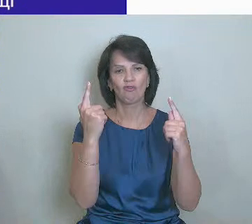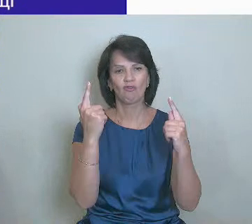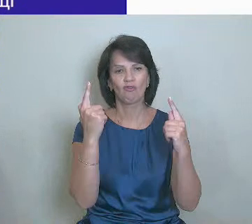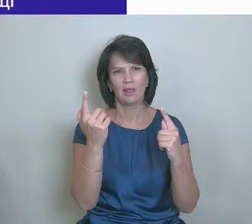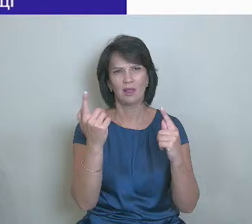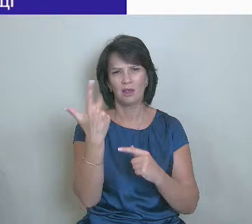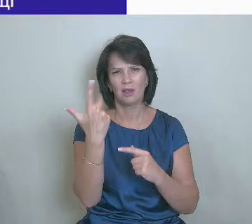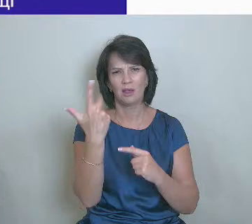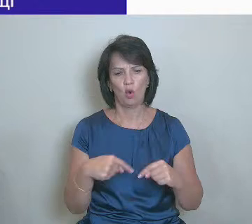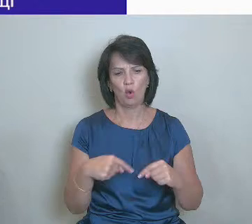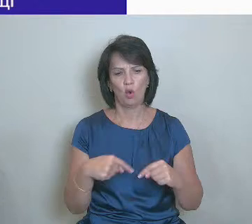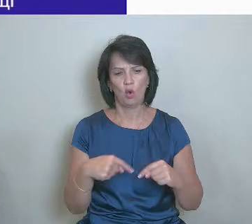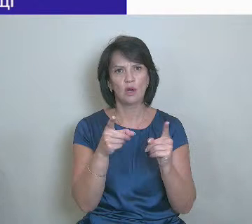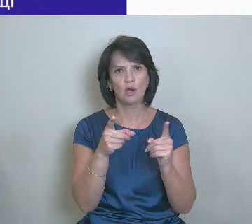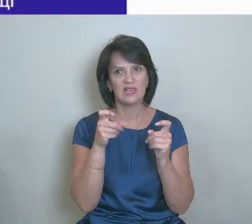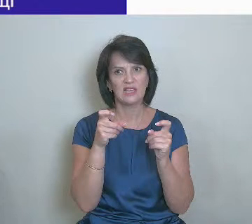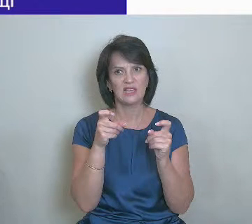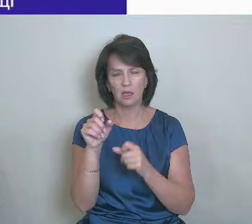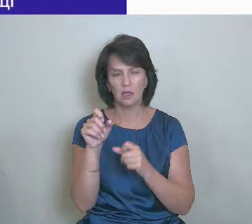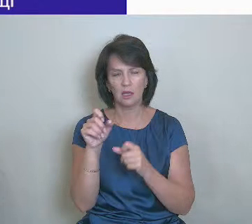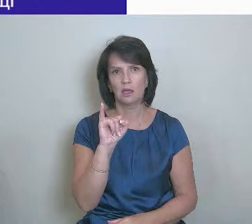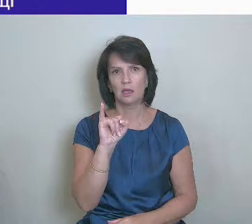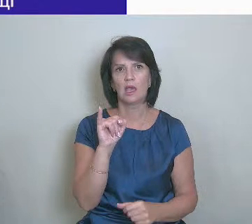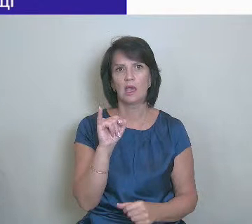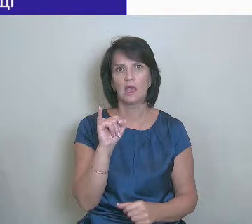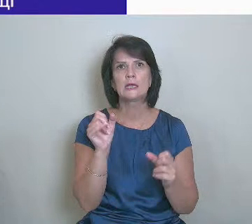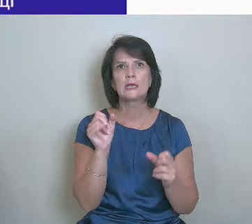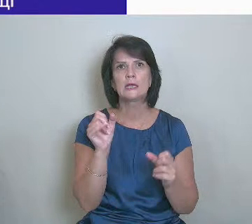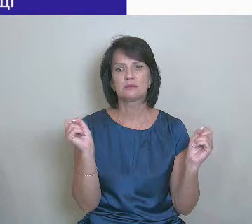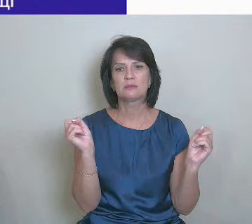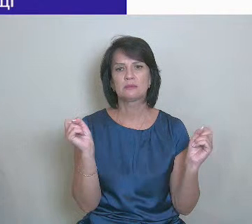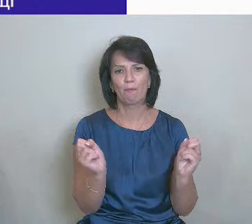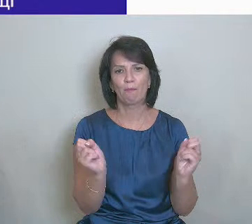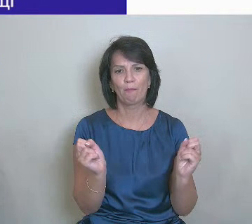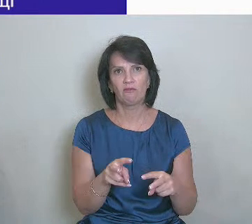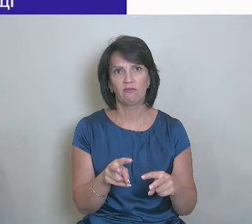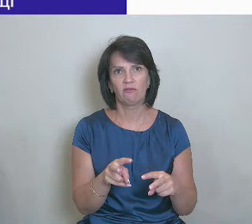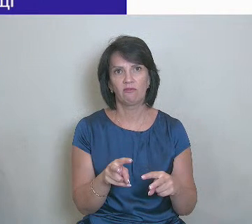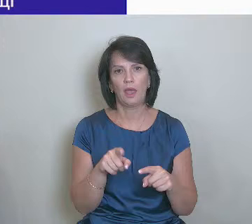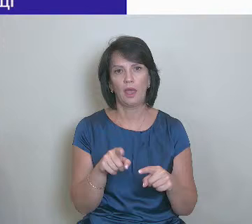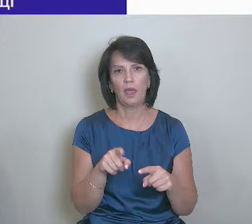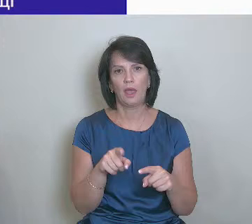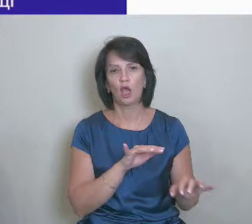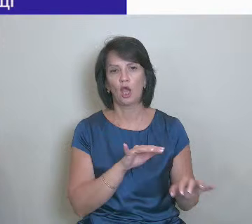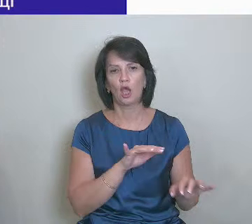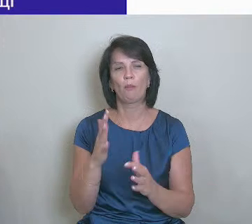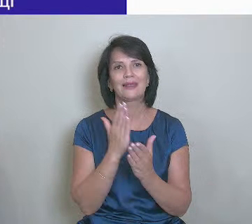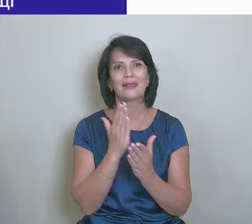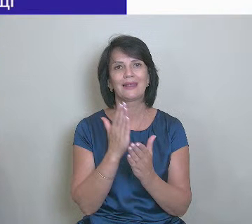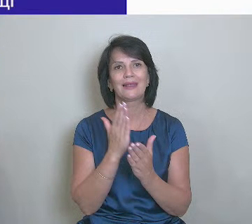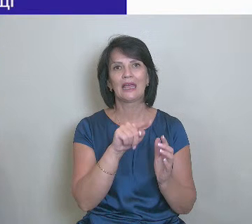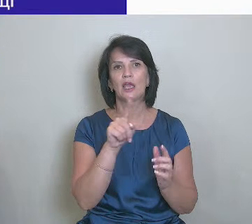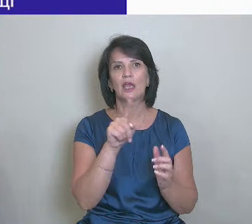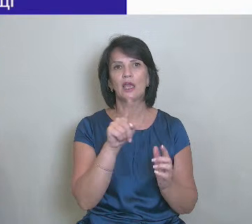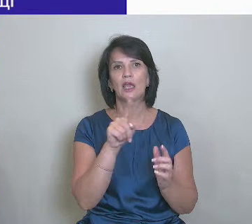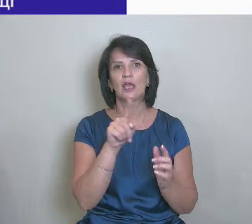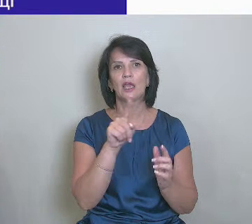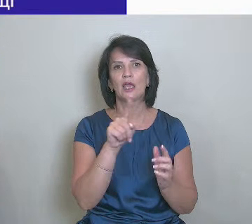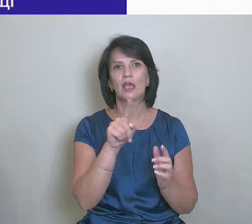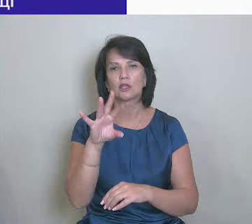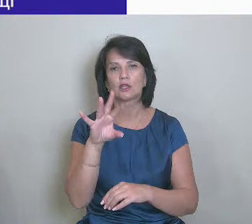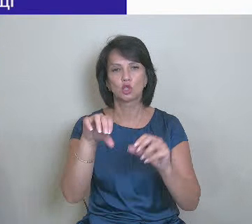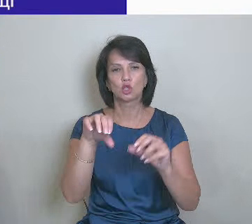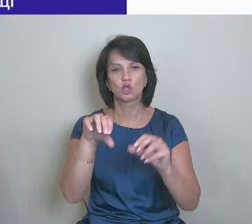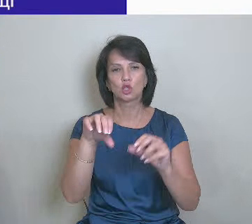prior to the beginning of the election process, there is a large number of authorities that are involved in the process. The specificity